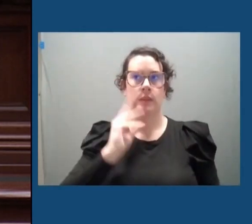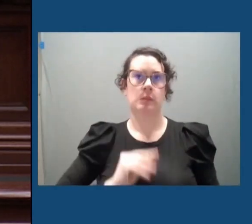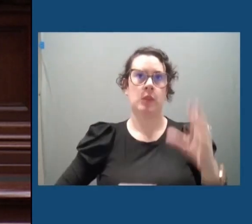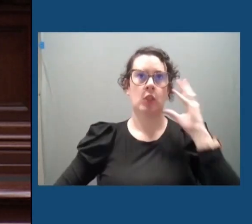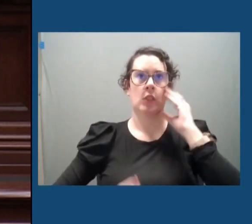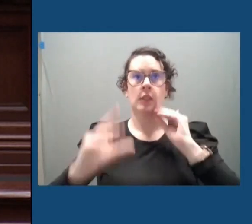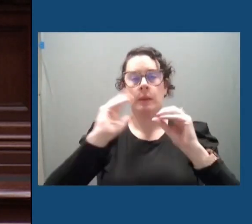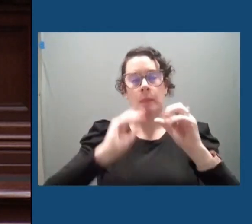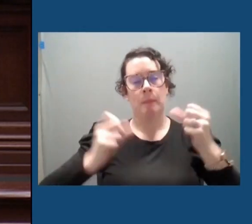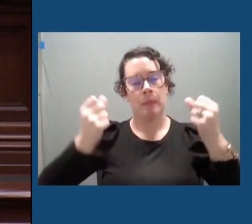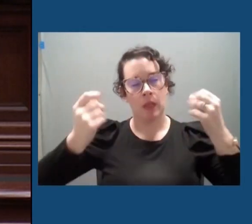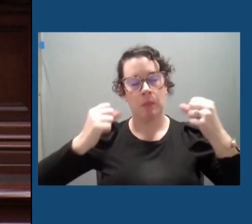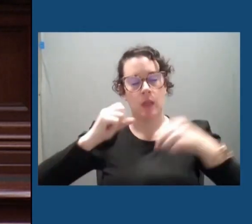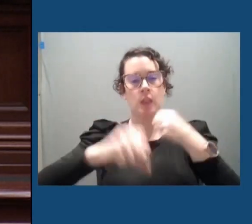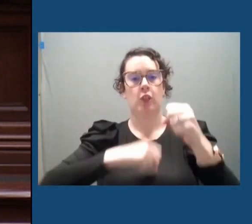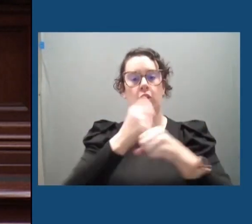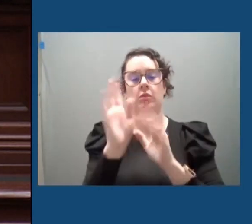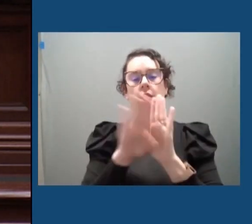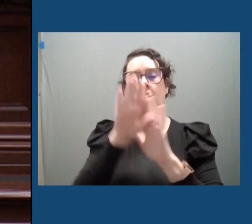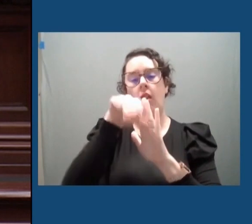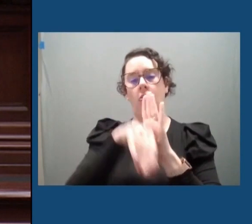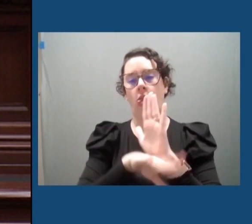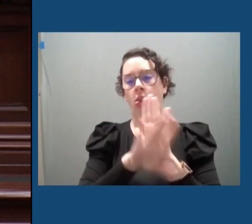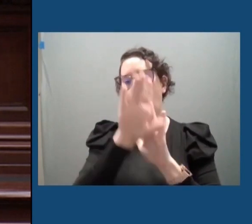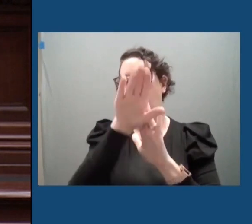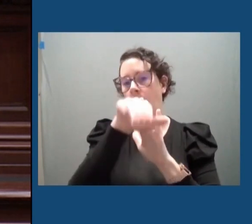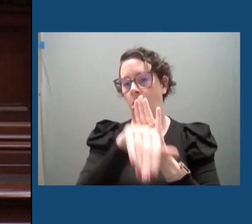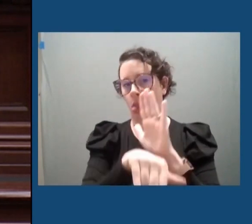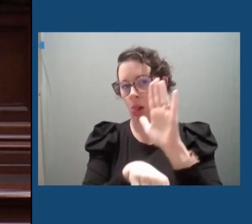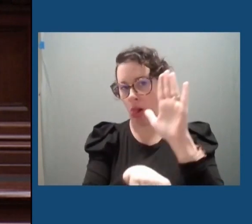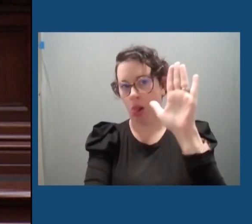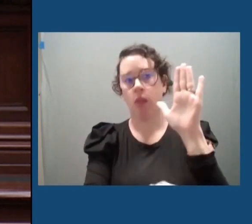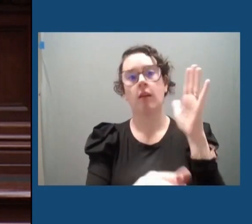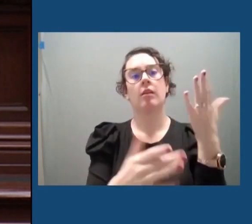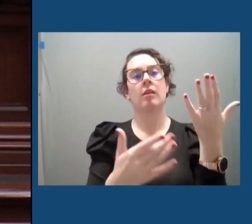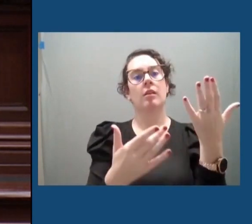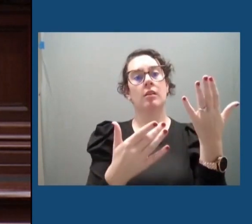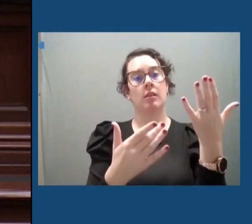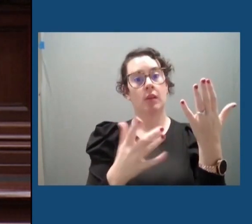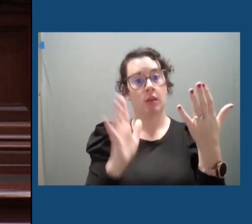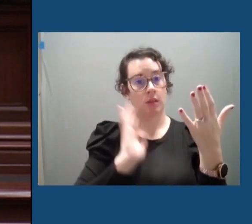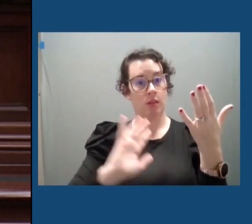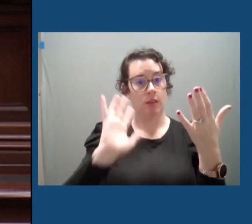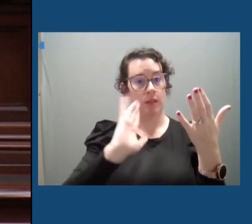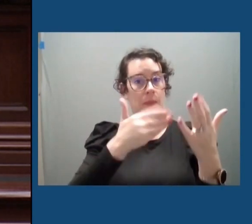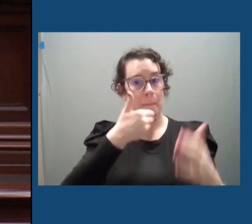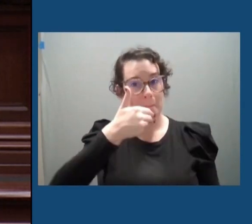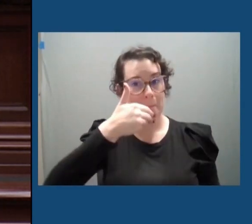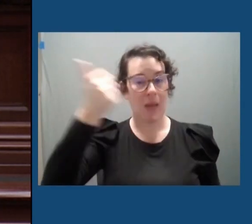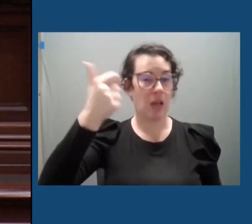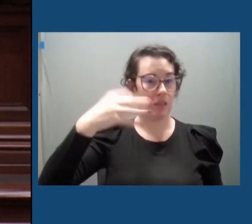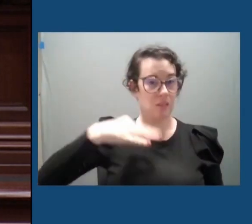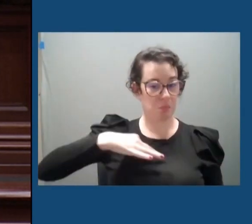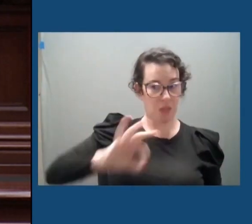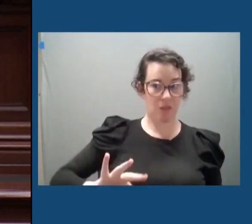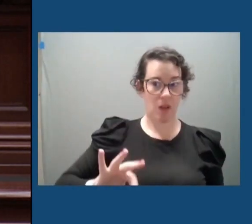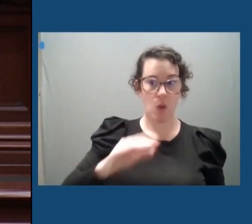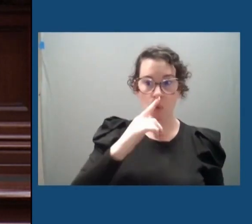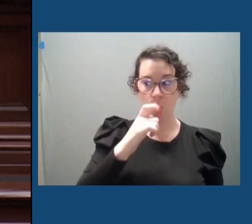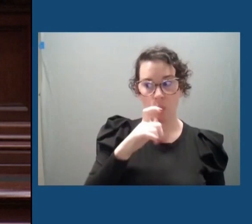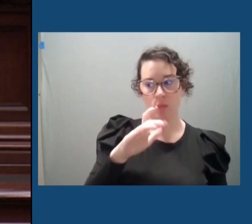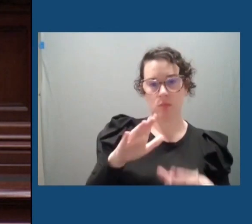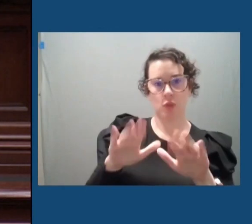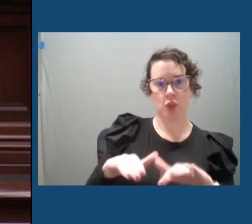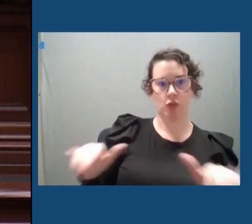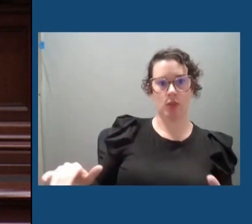loss, there was a time when our greatest export was our children. I'm glad to report those days